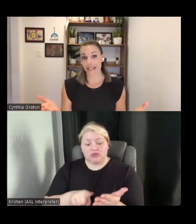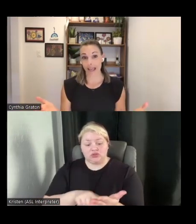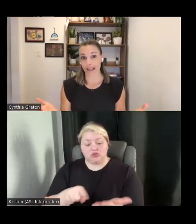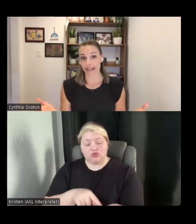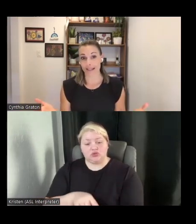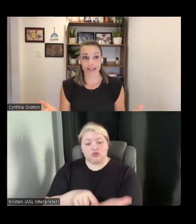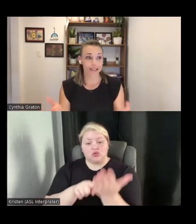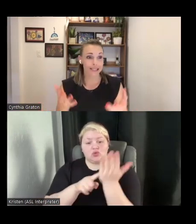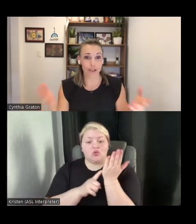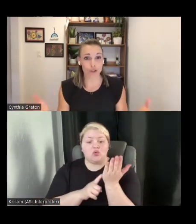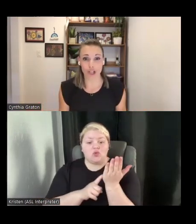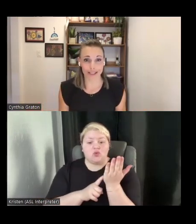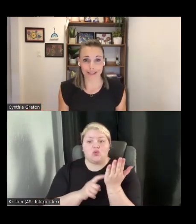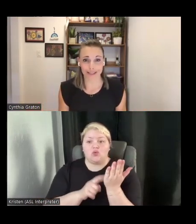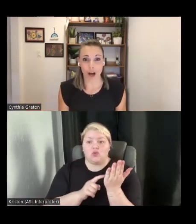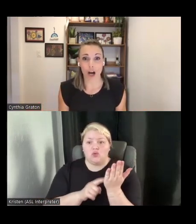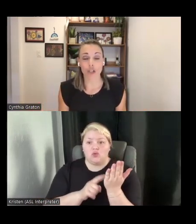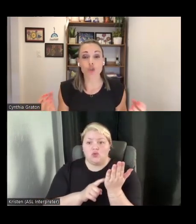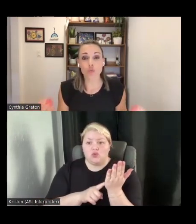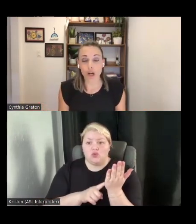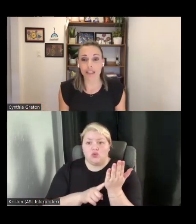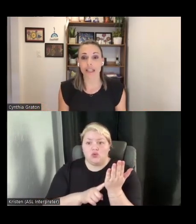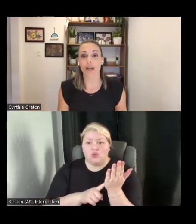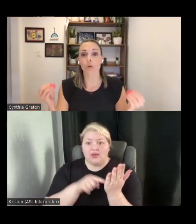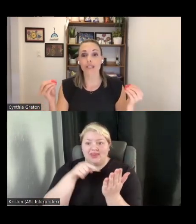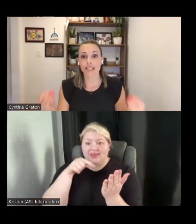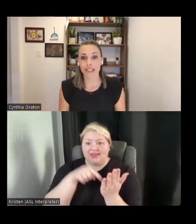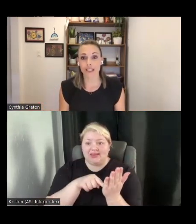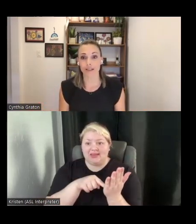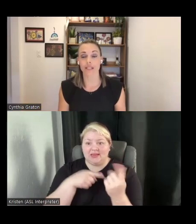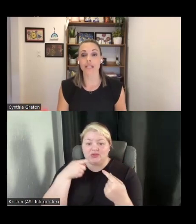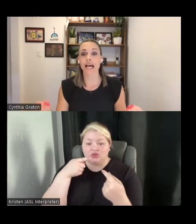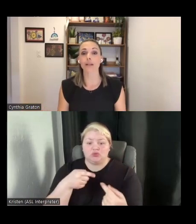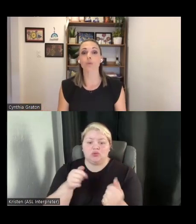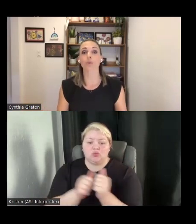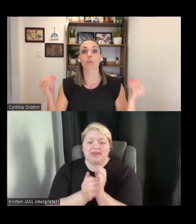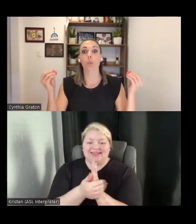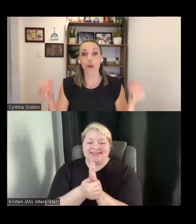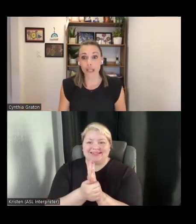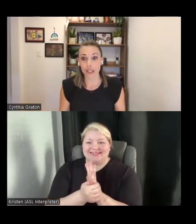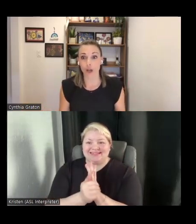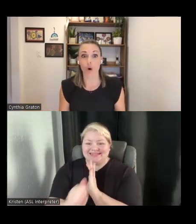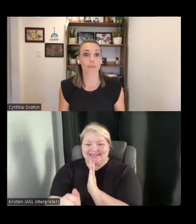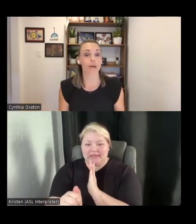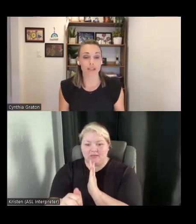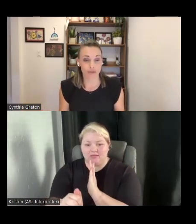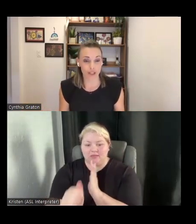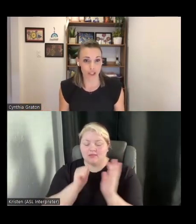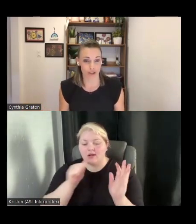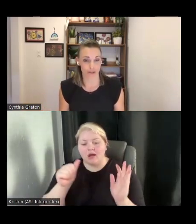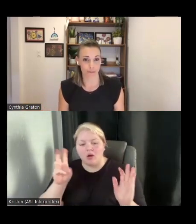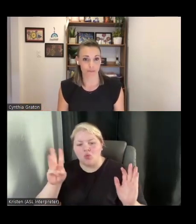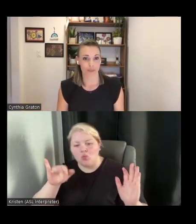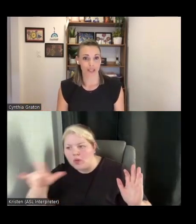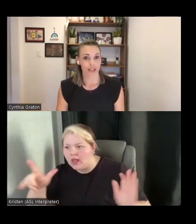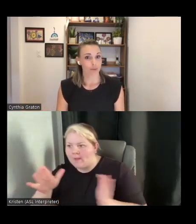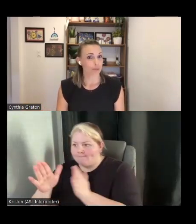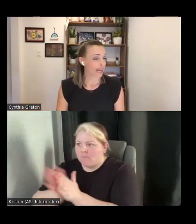that these kids, these little Jakes, are struggling with skills, not with will or